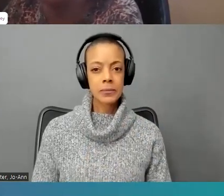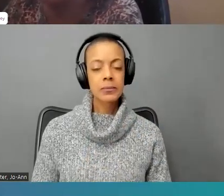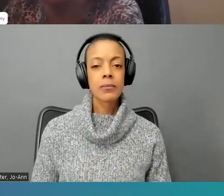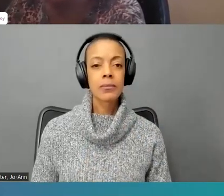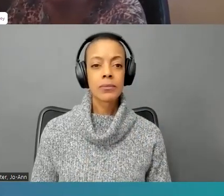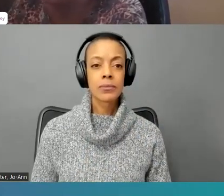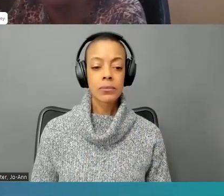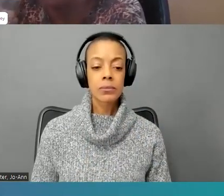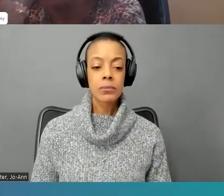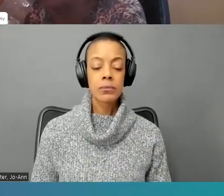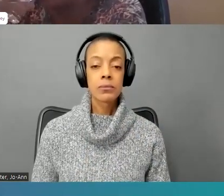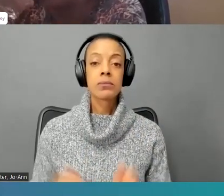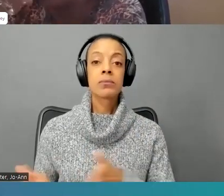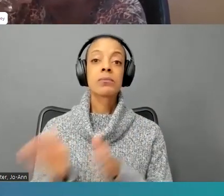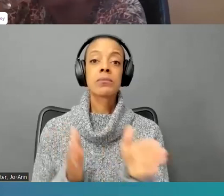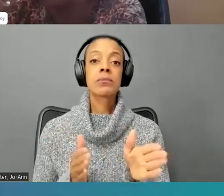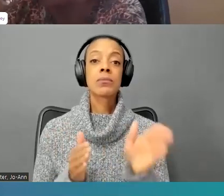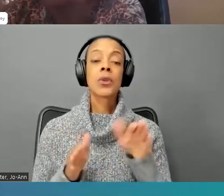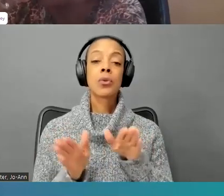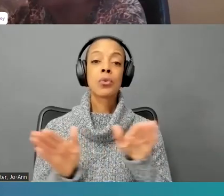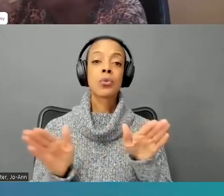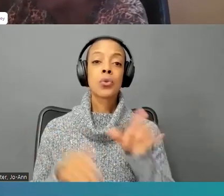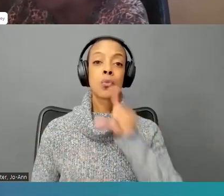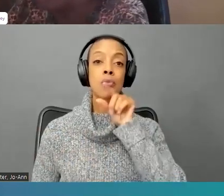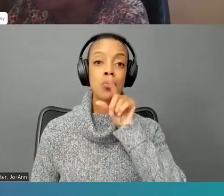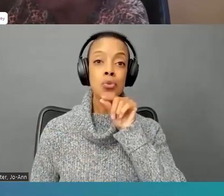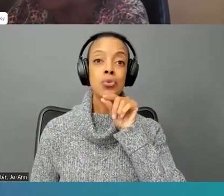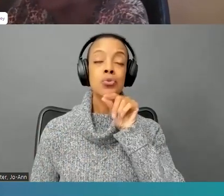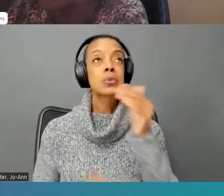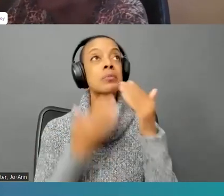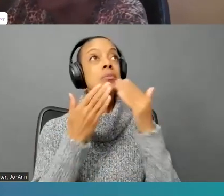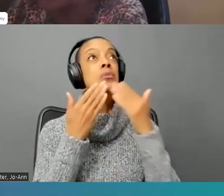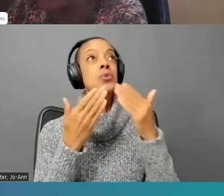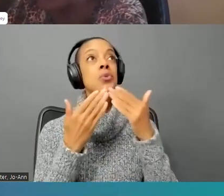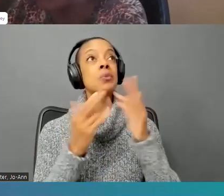to the birds, and the ones that we honor is the eagle,